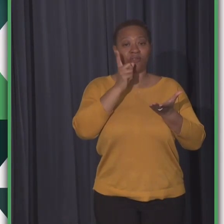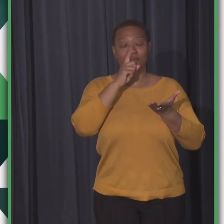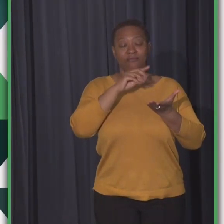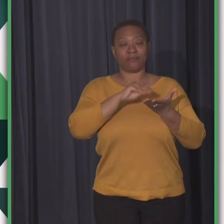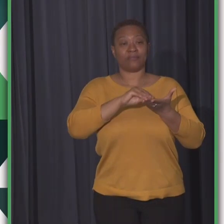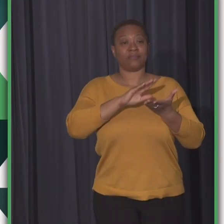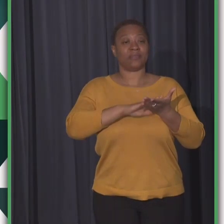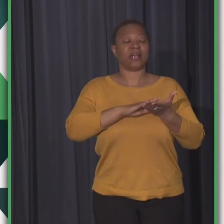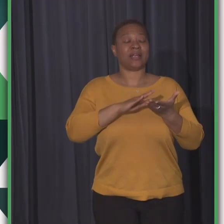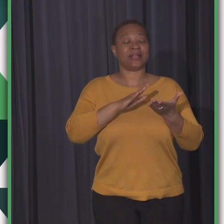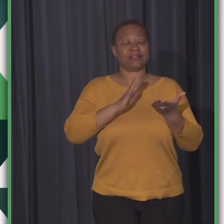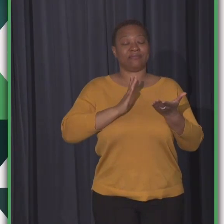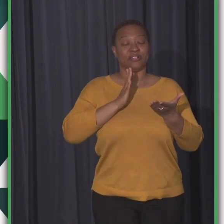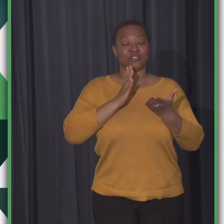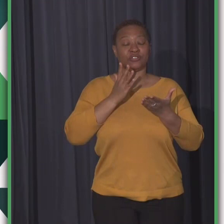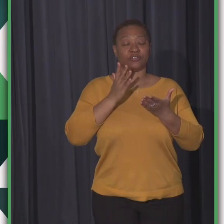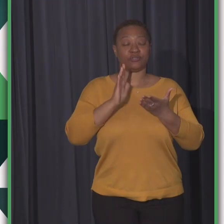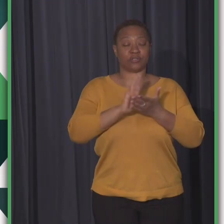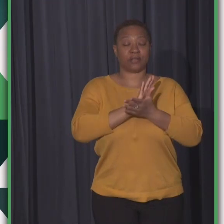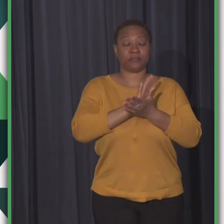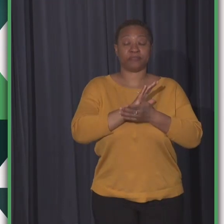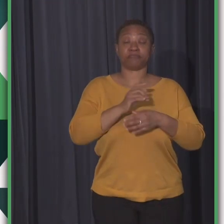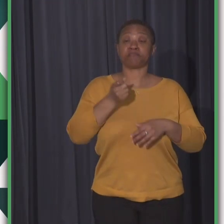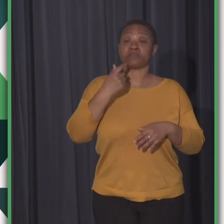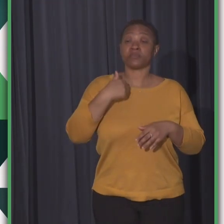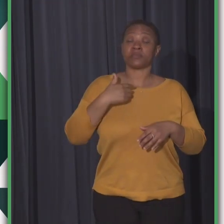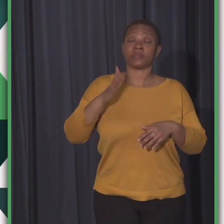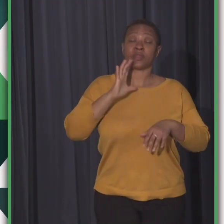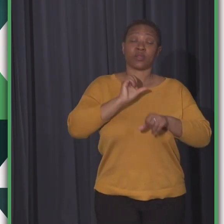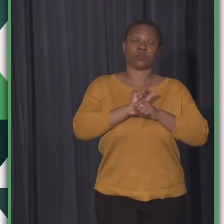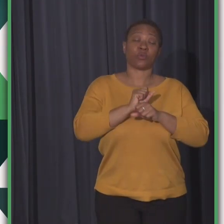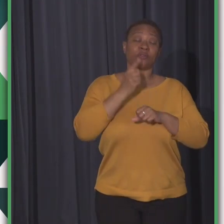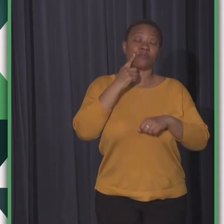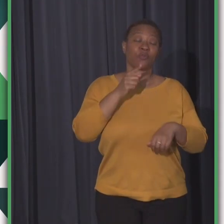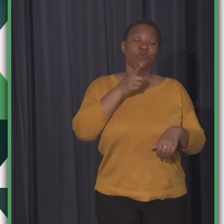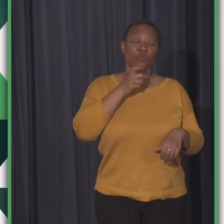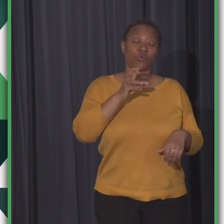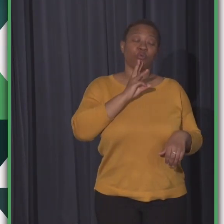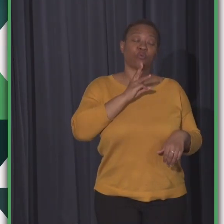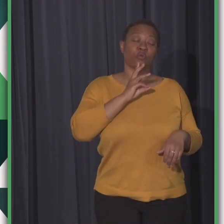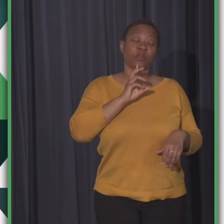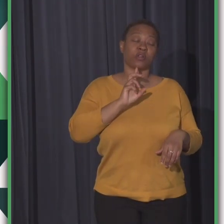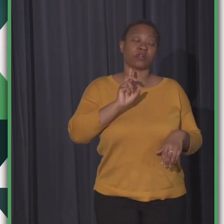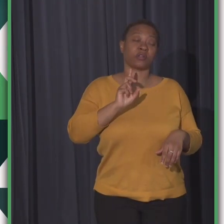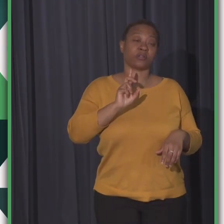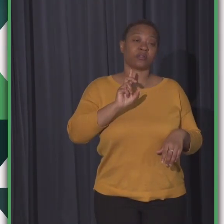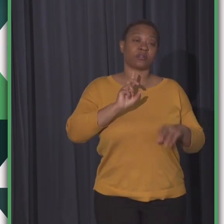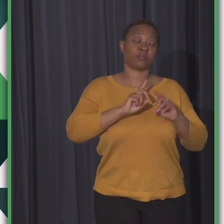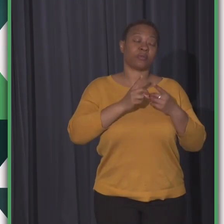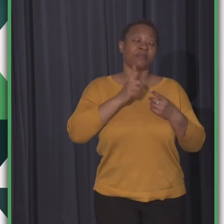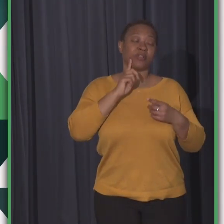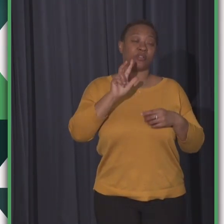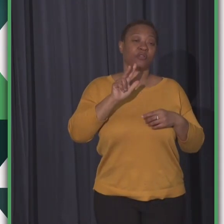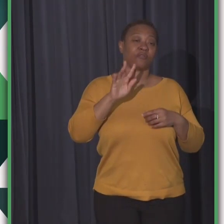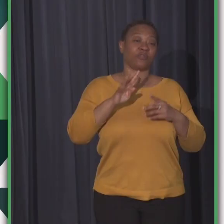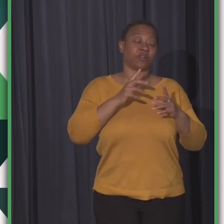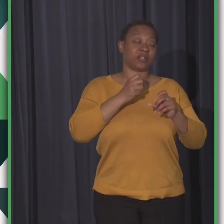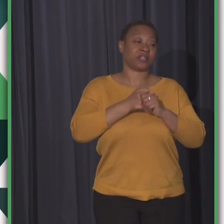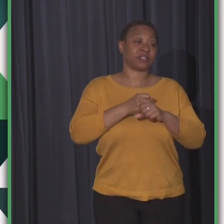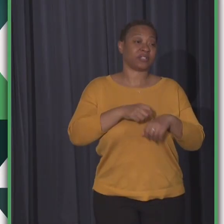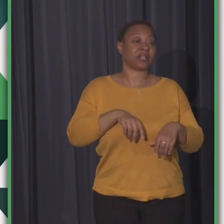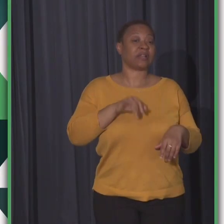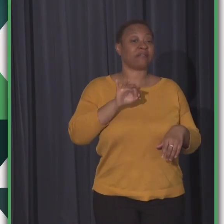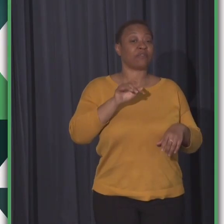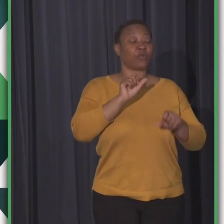documentation. I worked for the water department for 34 years. It was regular, like say, if you worked for the